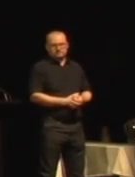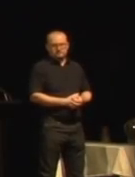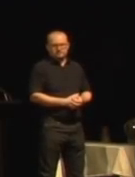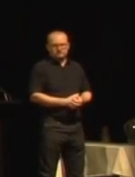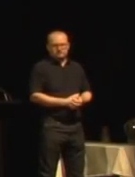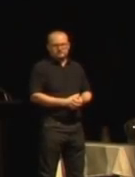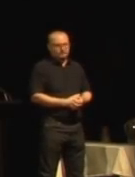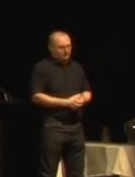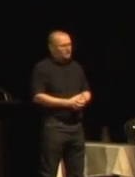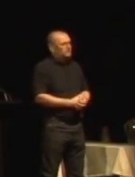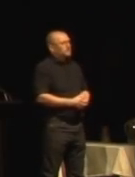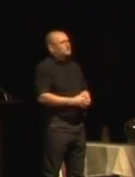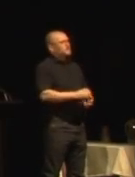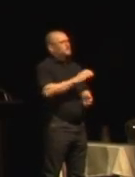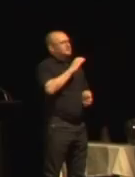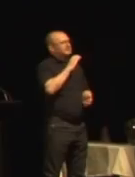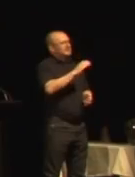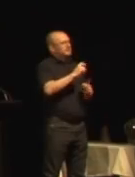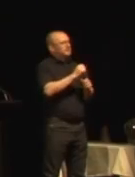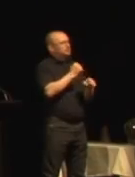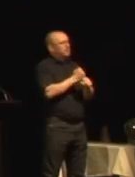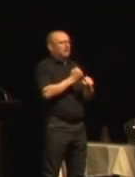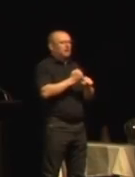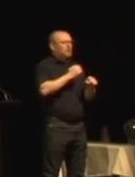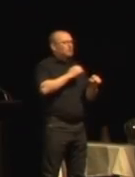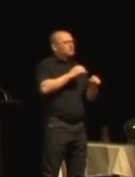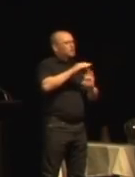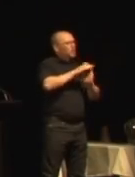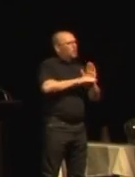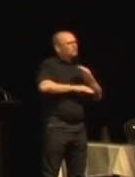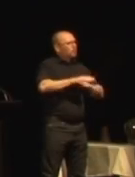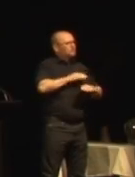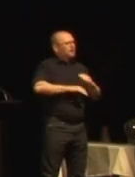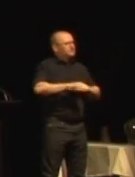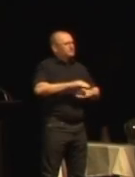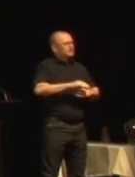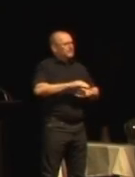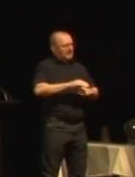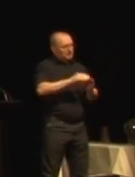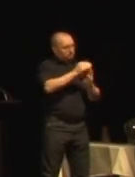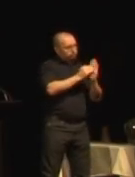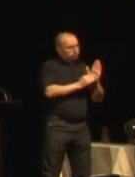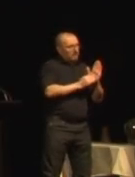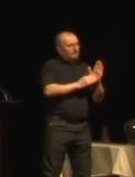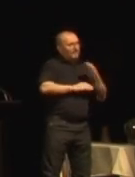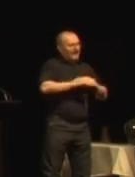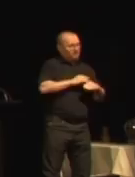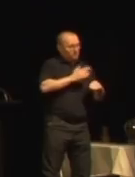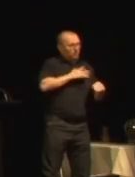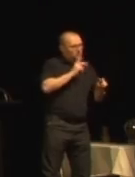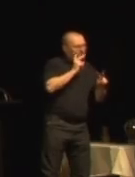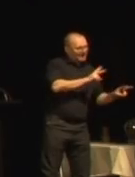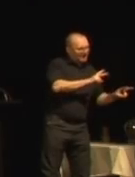So our CPG is the code of conduct at Mozilla. It outlines both behaviors that we want to see and behaviors that are